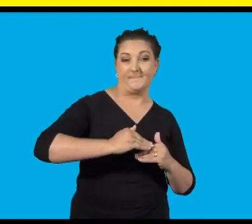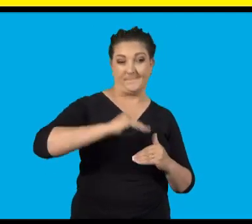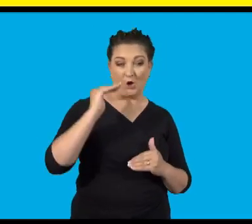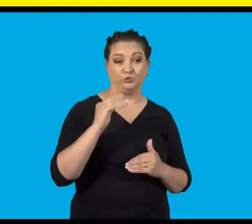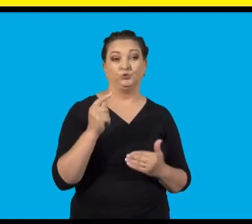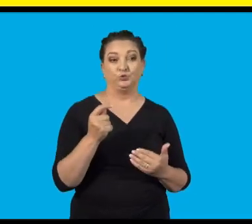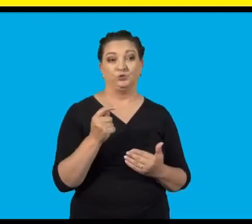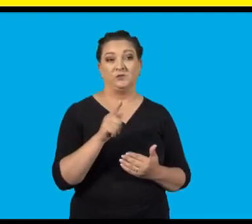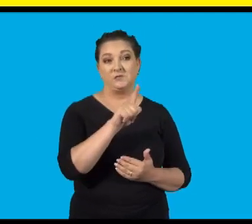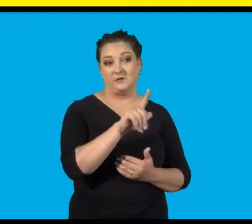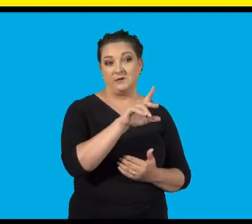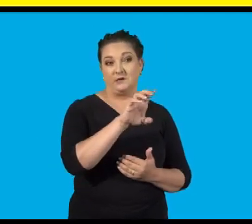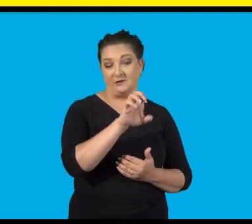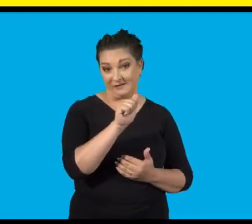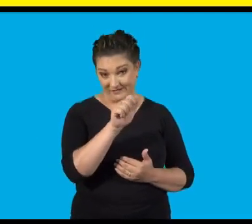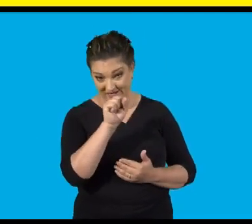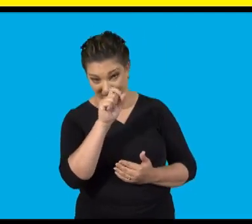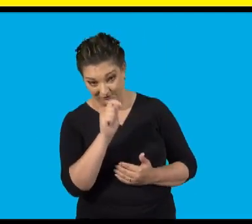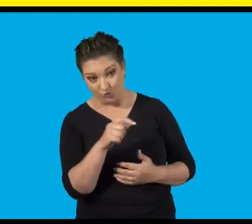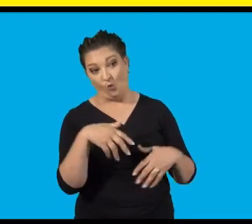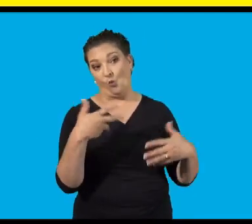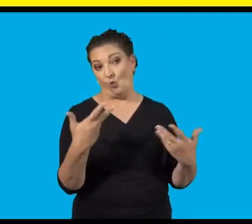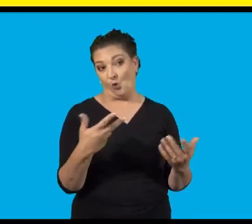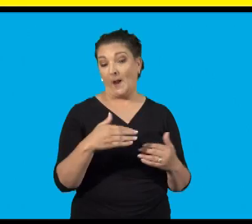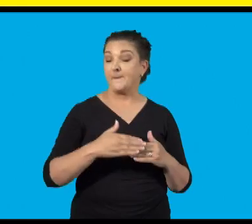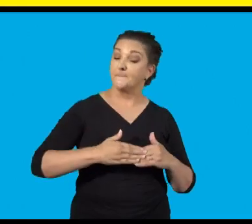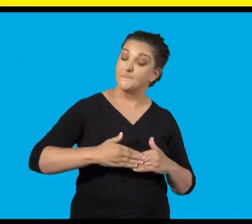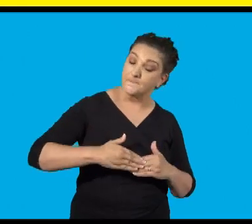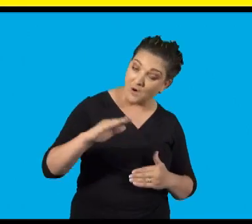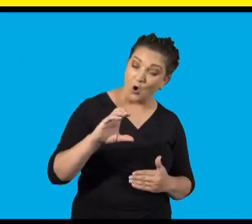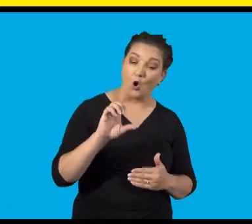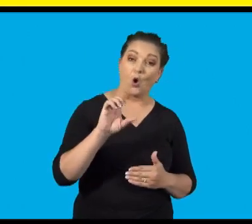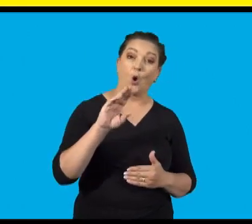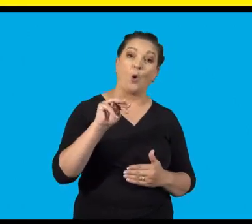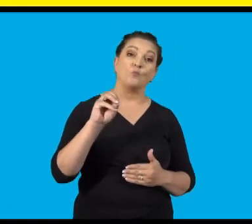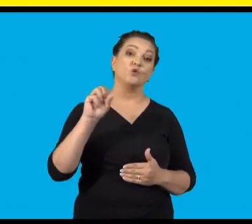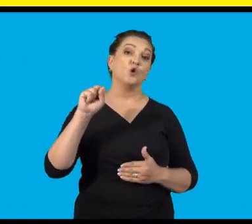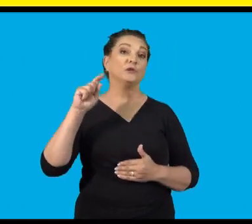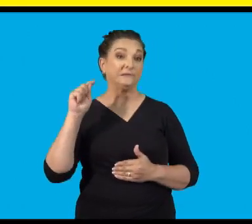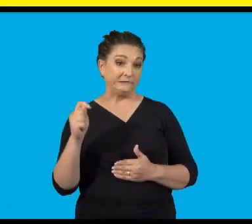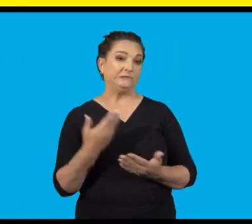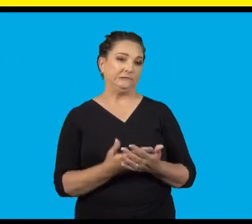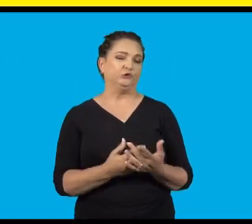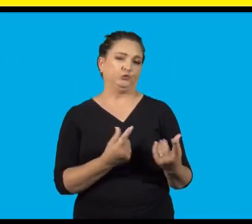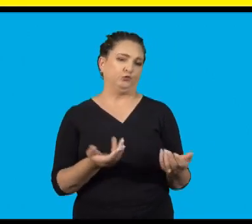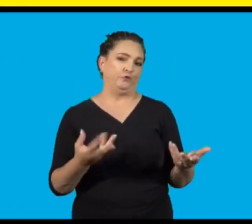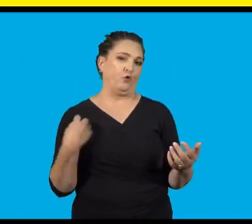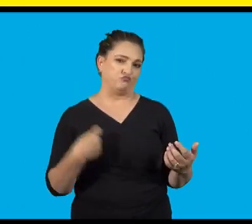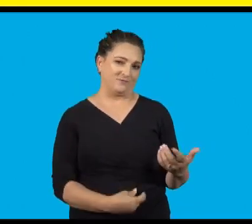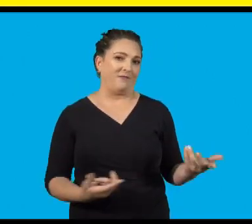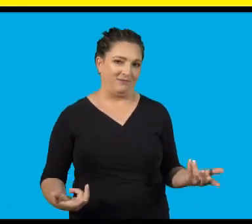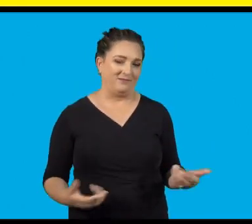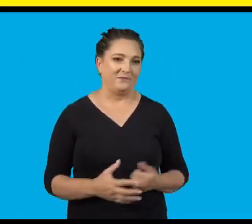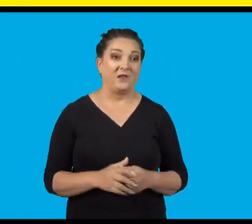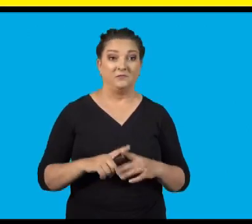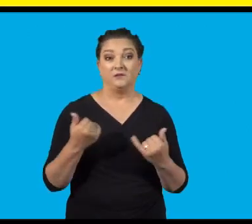now? That is the least you can do for your princess, or that will be the most you can do for your princess, all